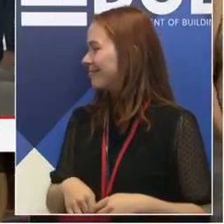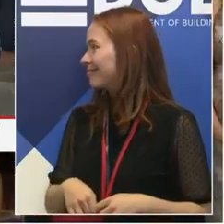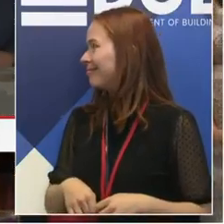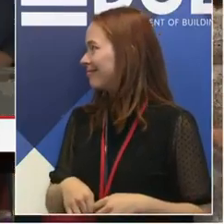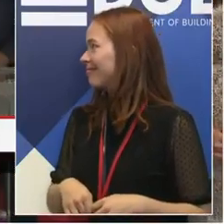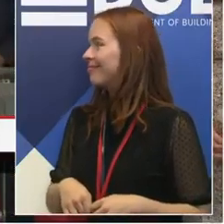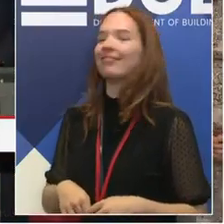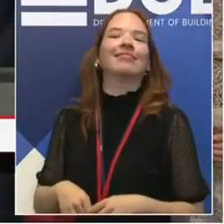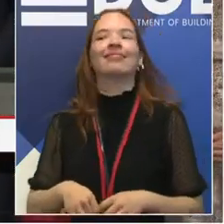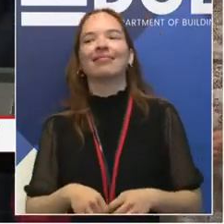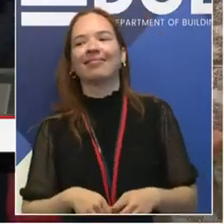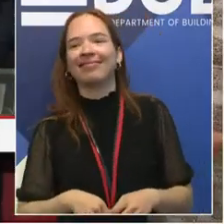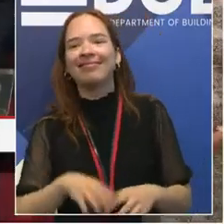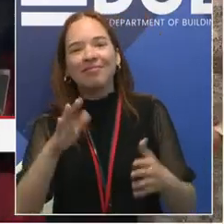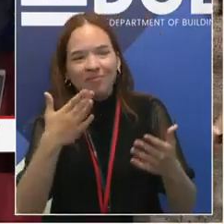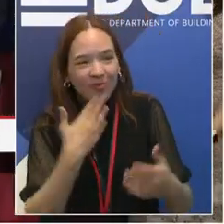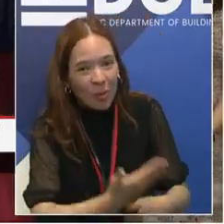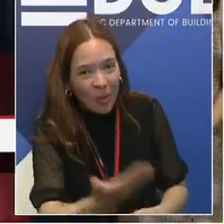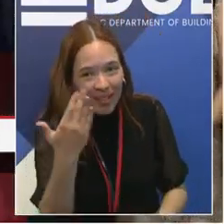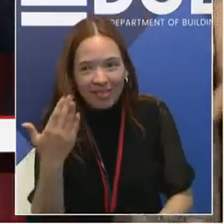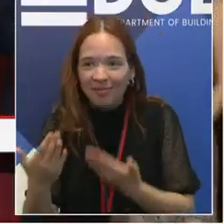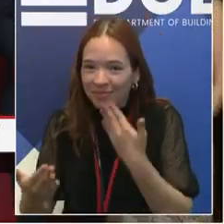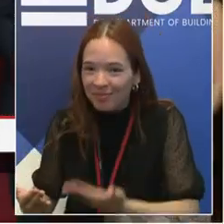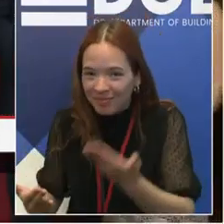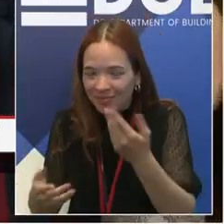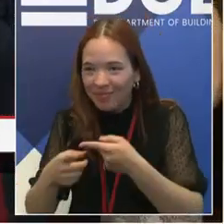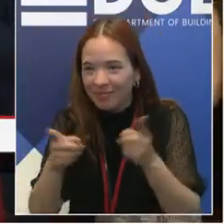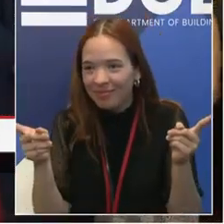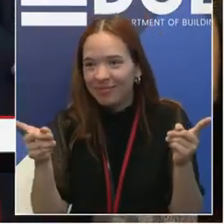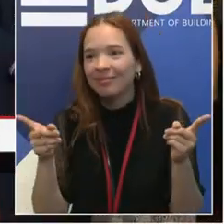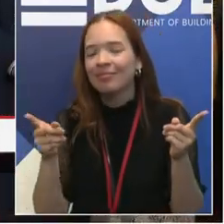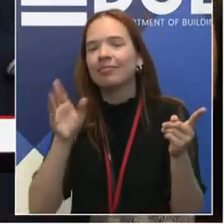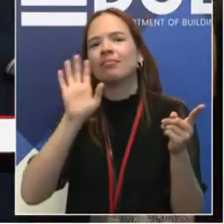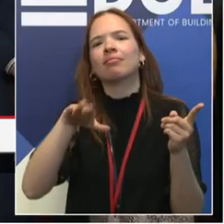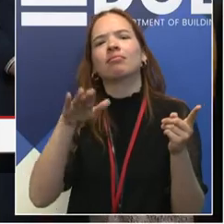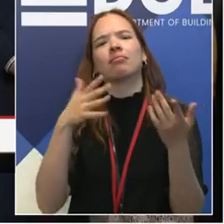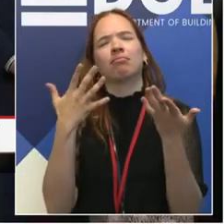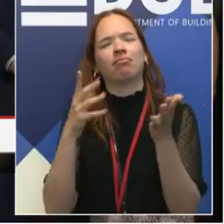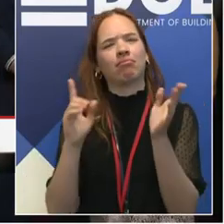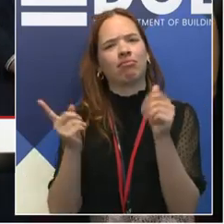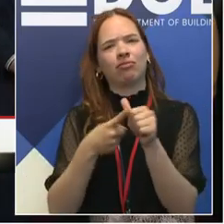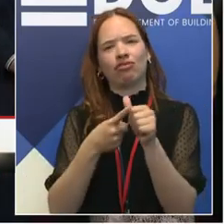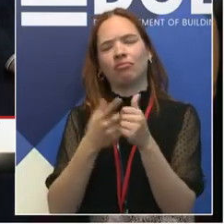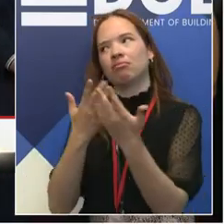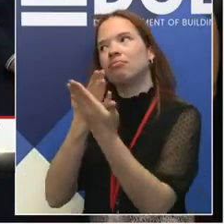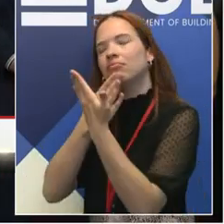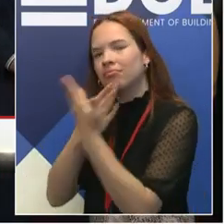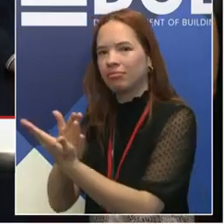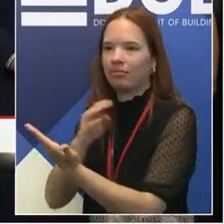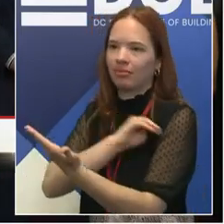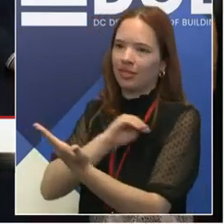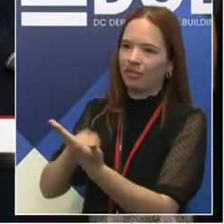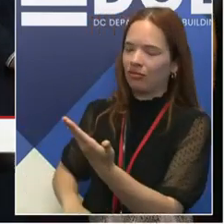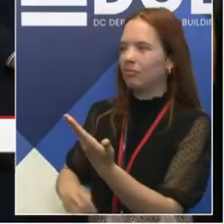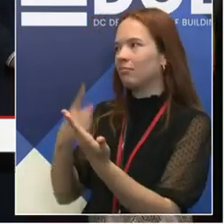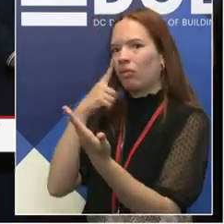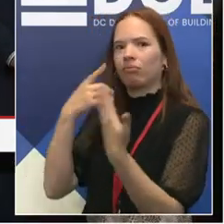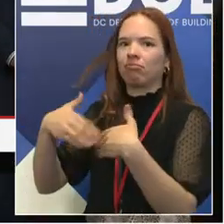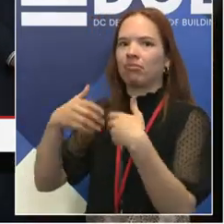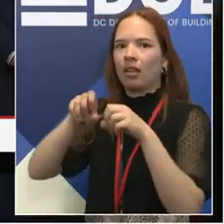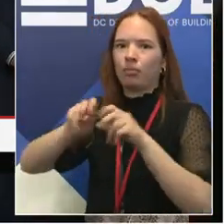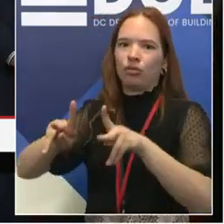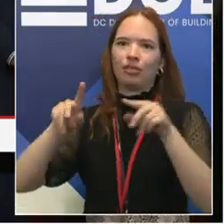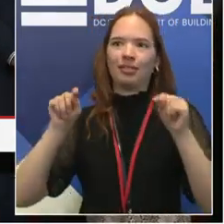Good morning, everyone. First of all, Mayor Bowser, thank you so much for the opportunities to play a significant role in the